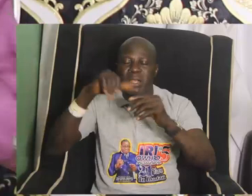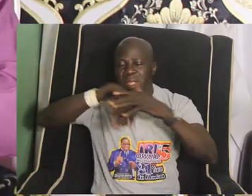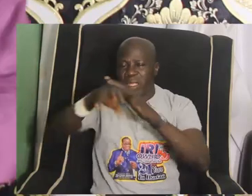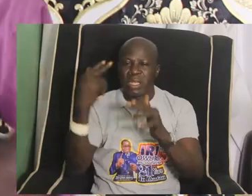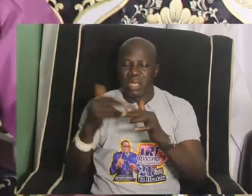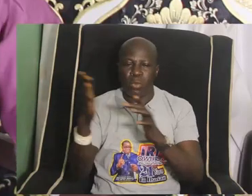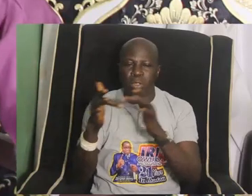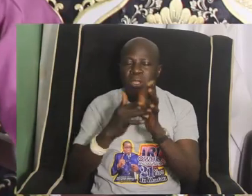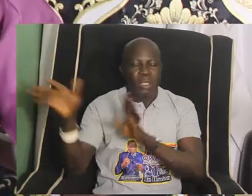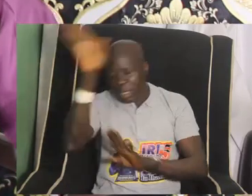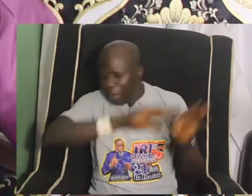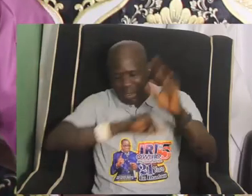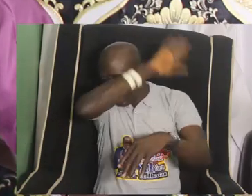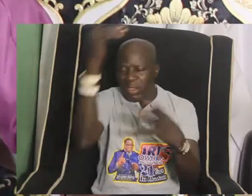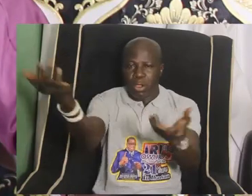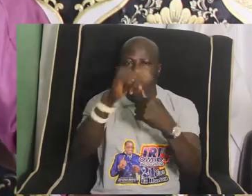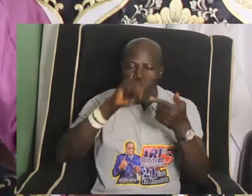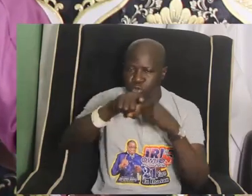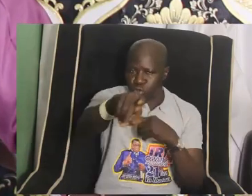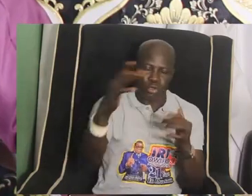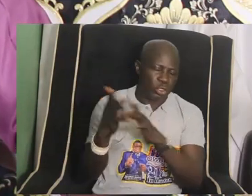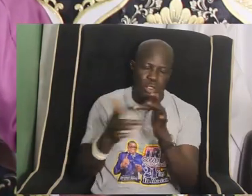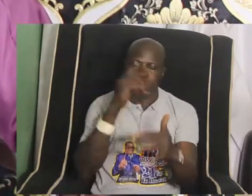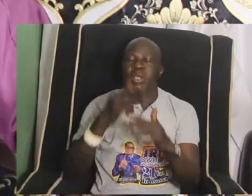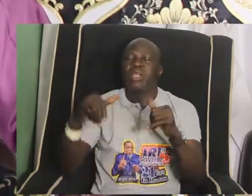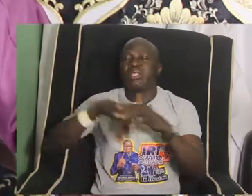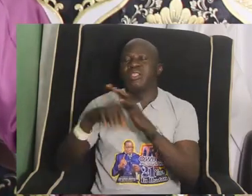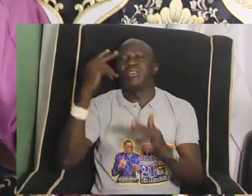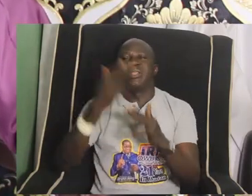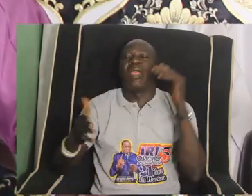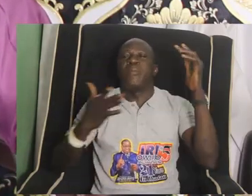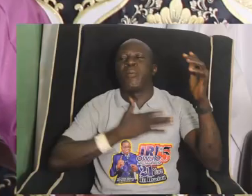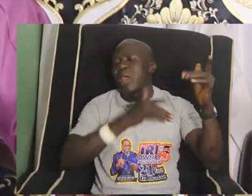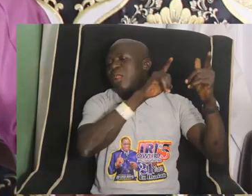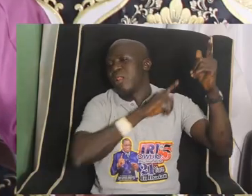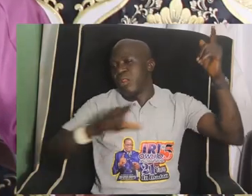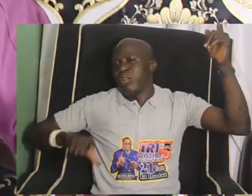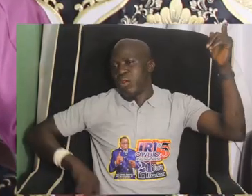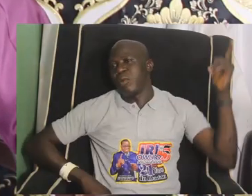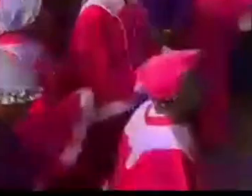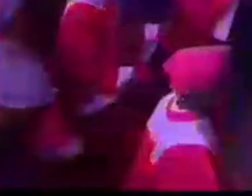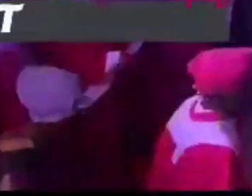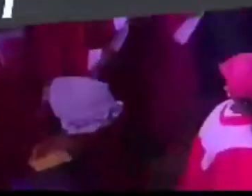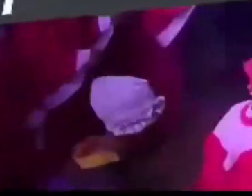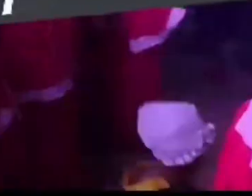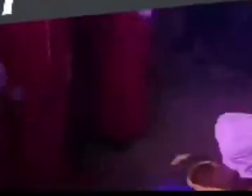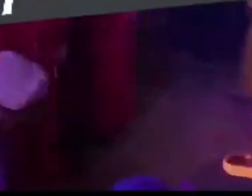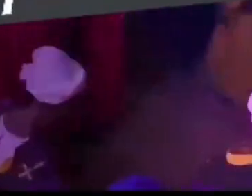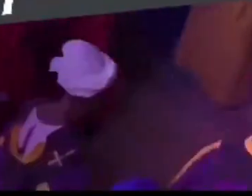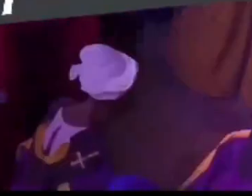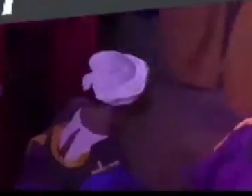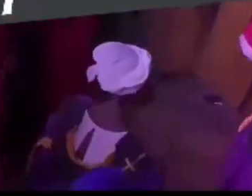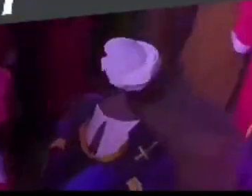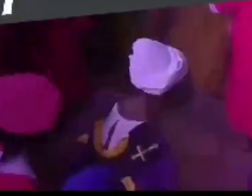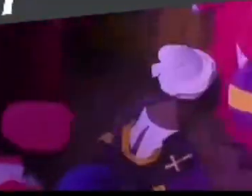In the name of Jesus. Amen. That battle not torment. Amen. In Jesus' mighty name. Should be a